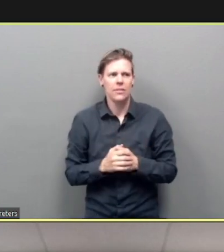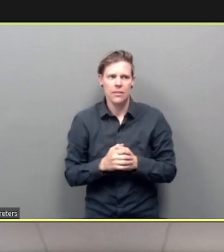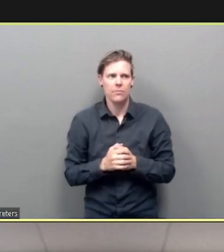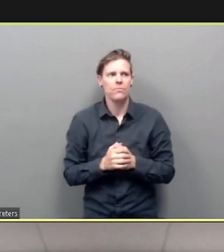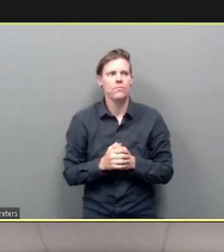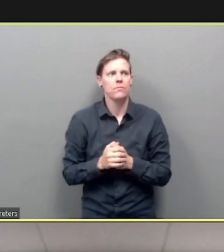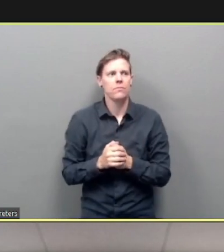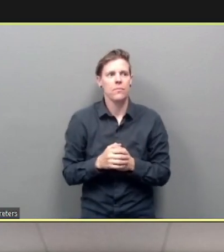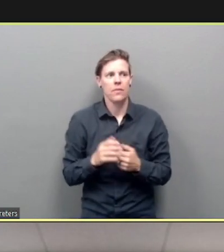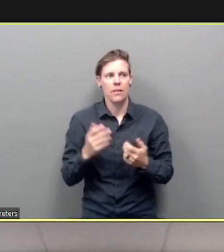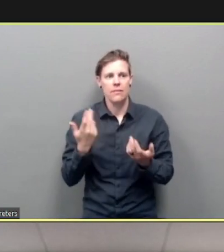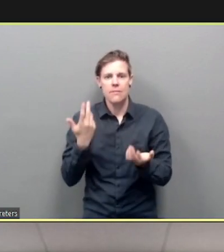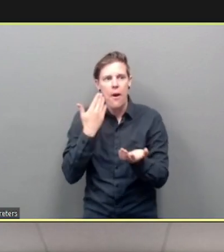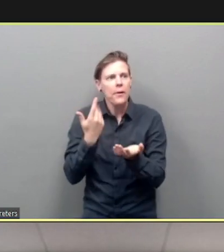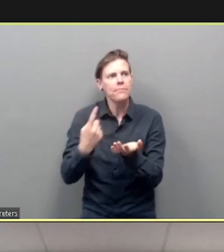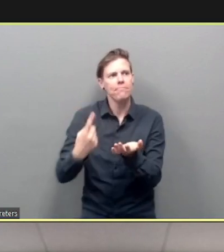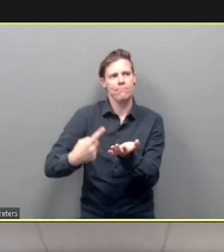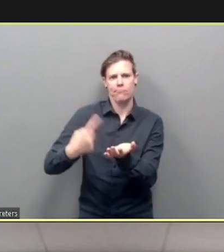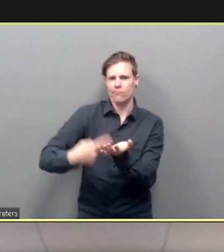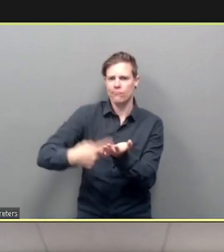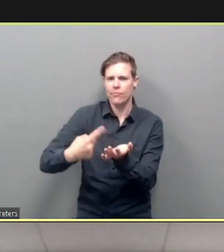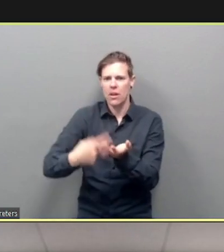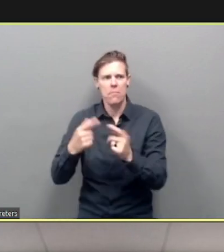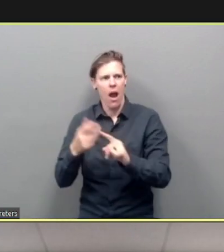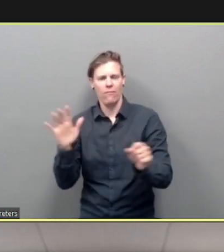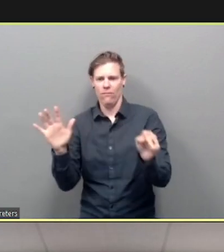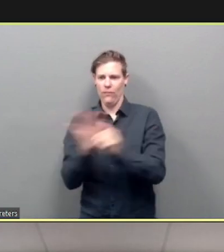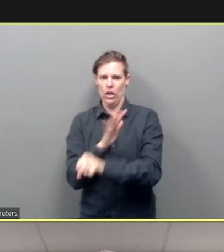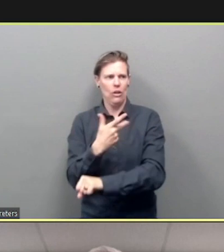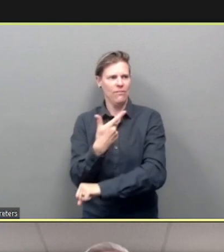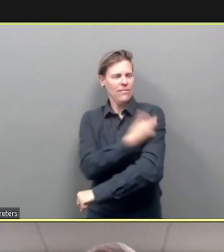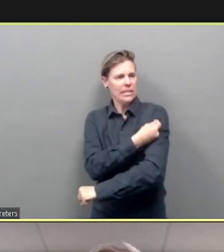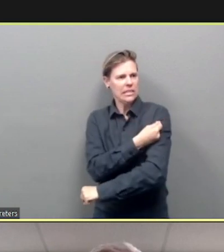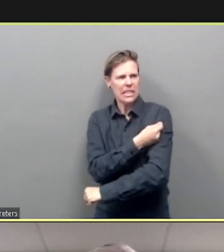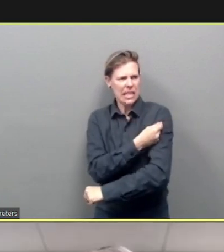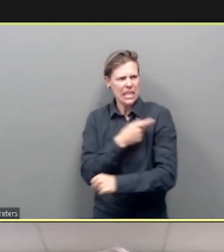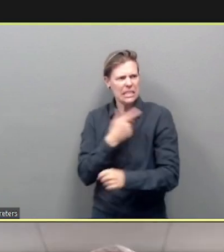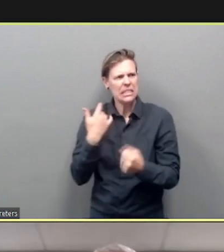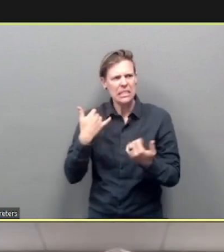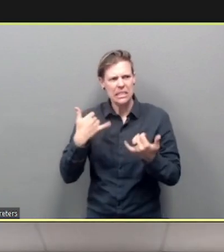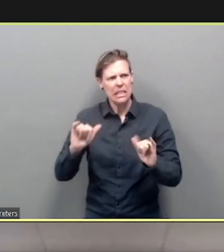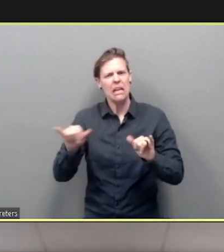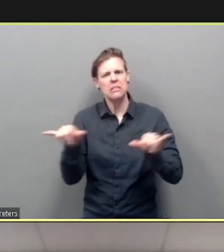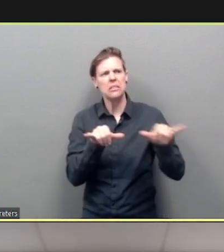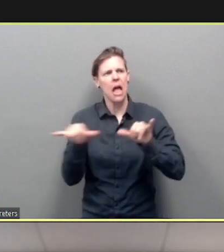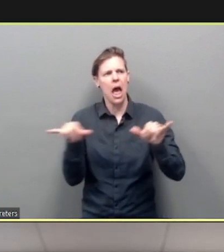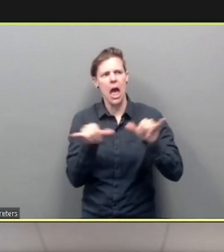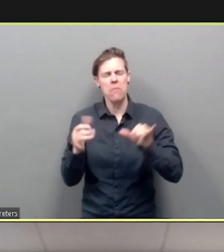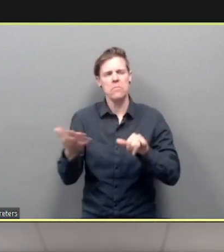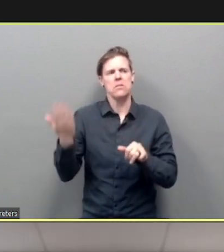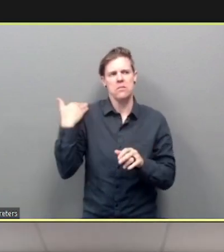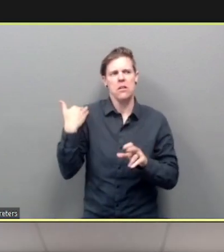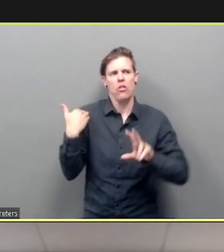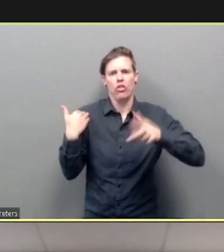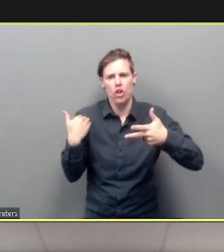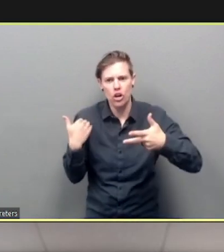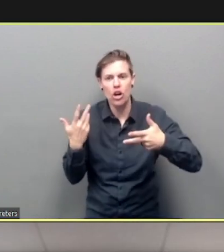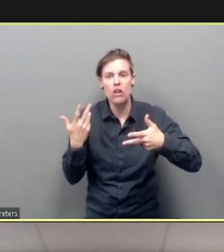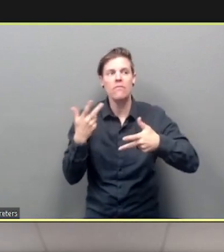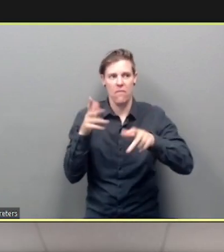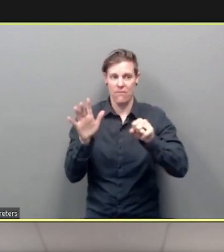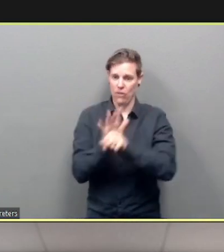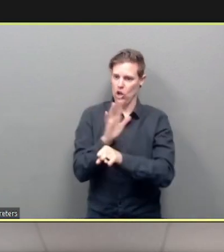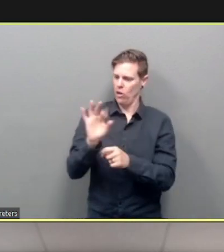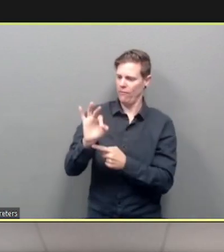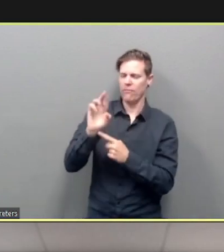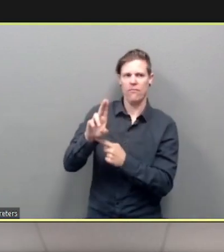of fully vaccinated? And I said, no, it isn't, but it is under discussion now. And so we're looking at that. We're working on that. We're trying to